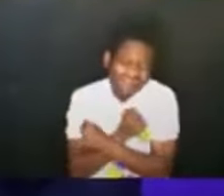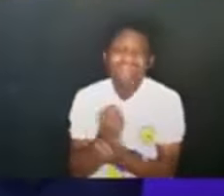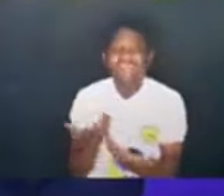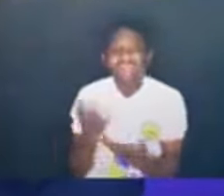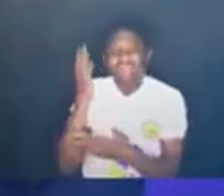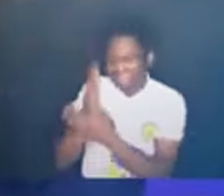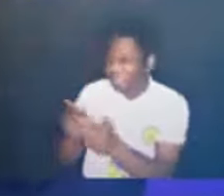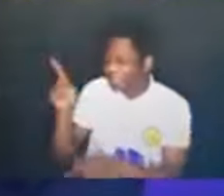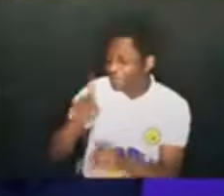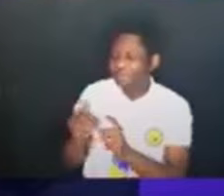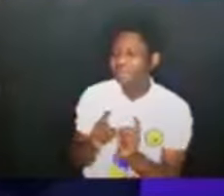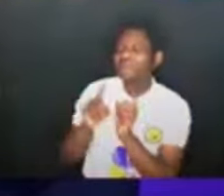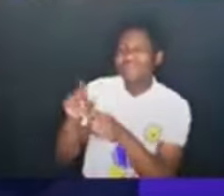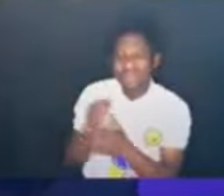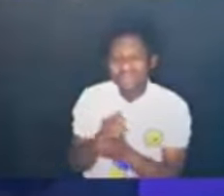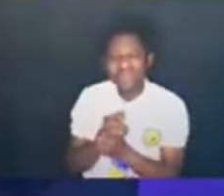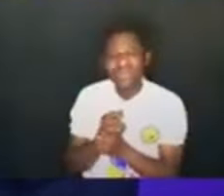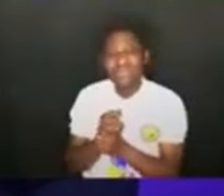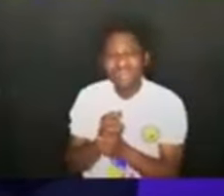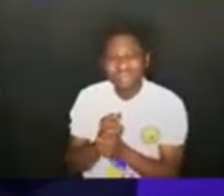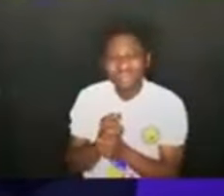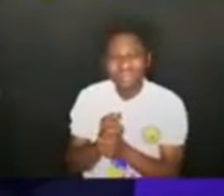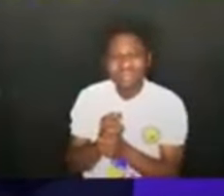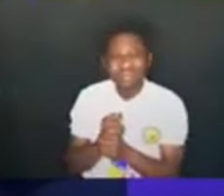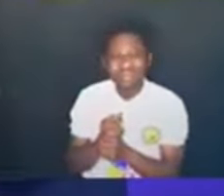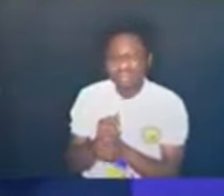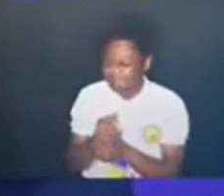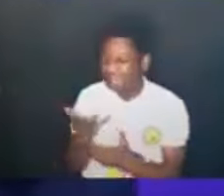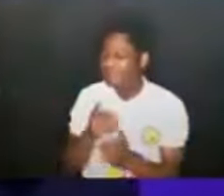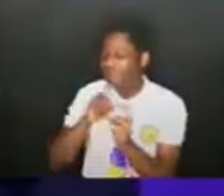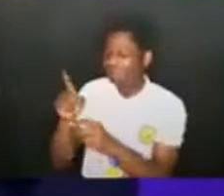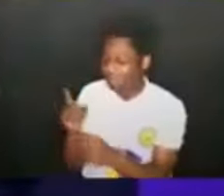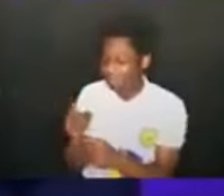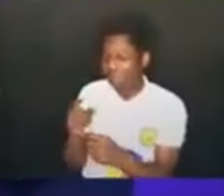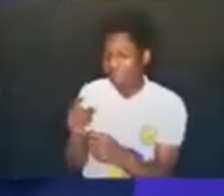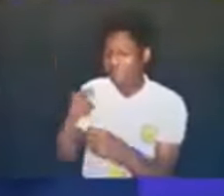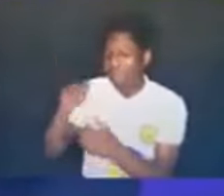marry someone, the parents say, oh, no, no, so if I don't marry him, I'll die.